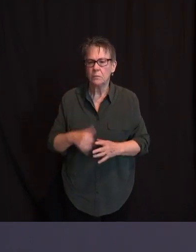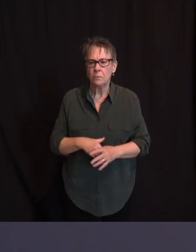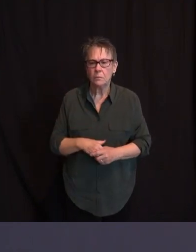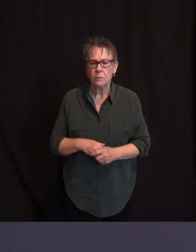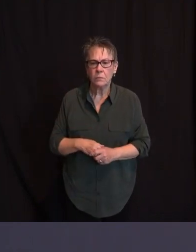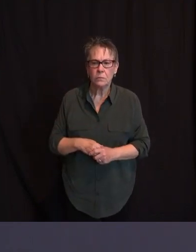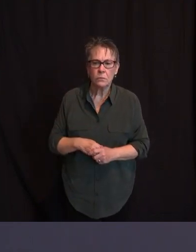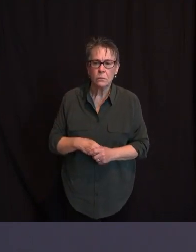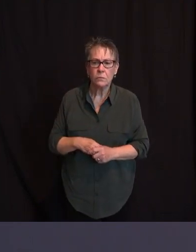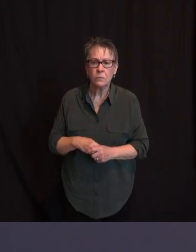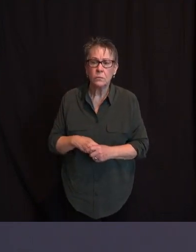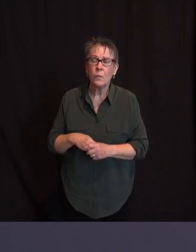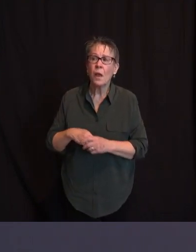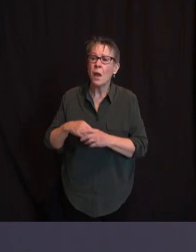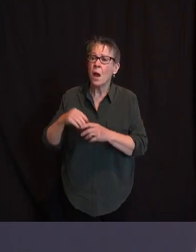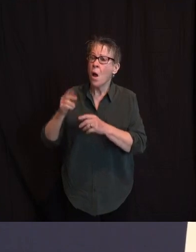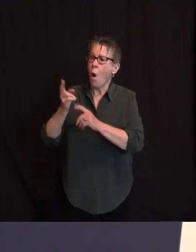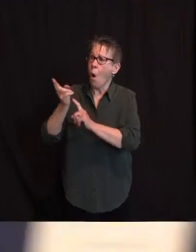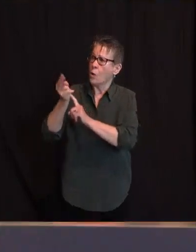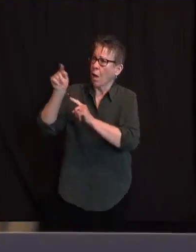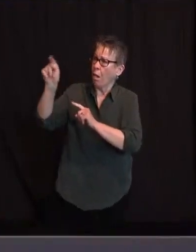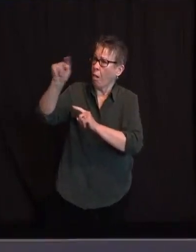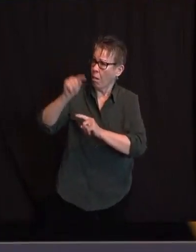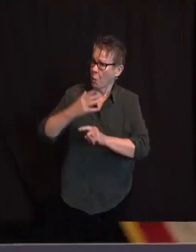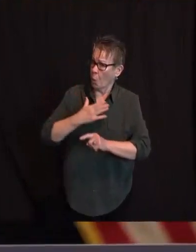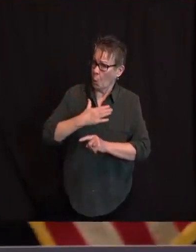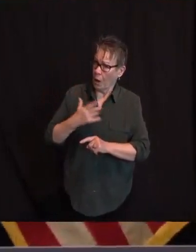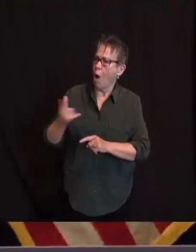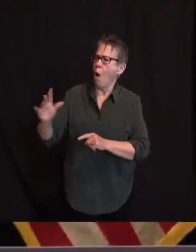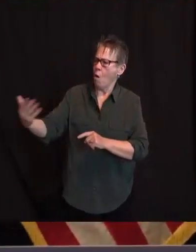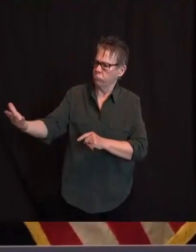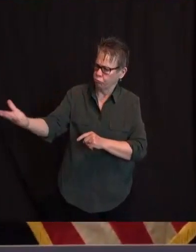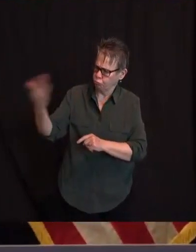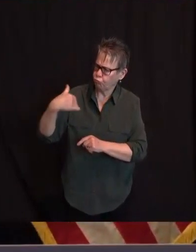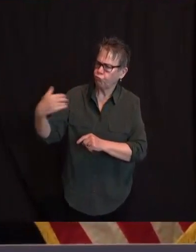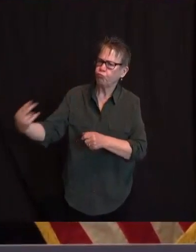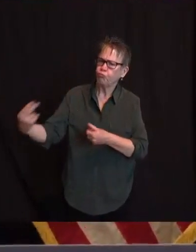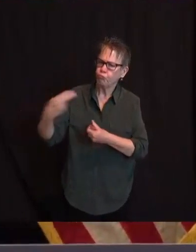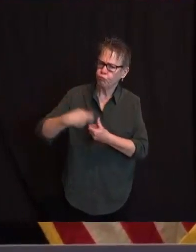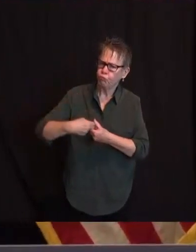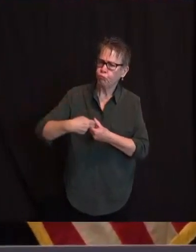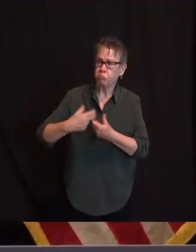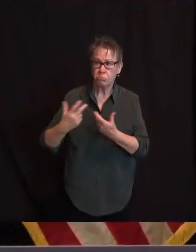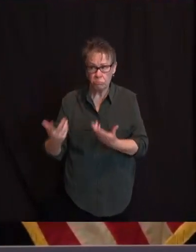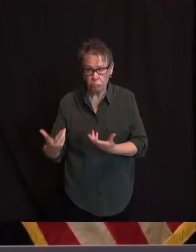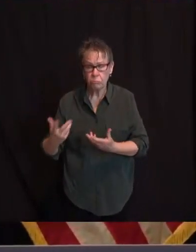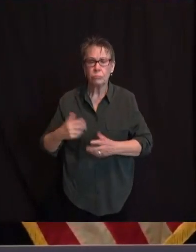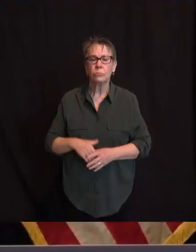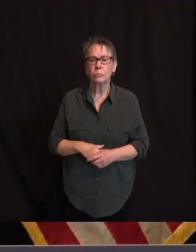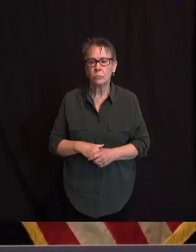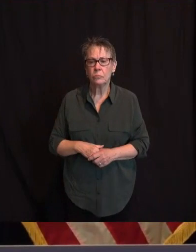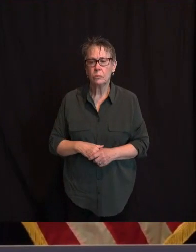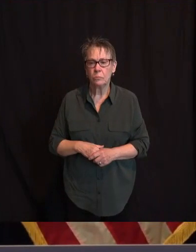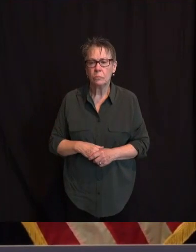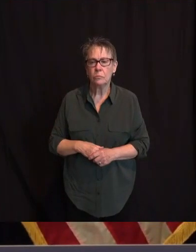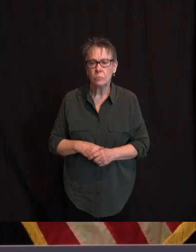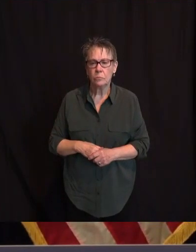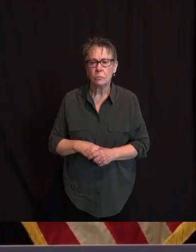homeless population. This is, again, Judy, and I thought it was a general, which I would endorse, by the way, if we could figure out for